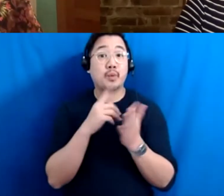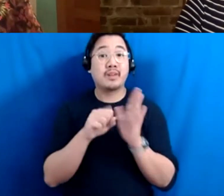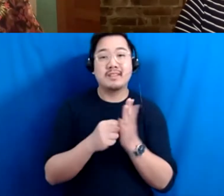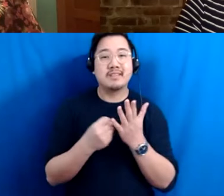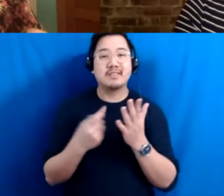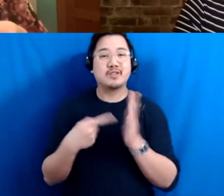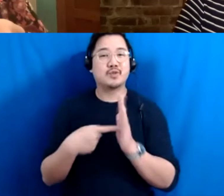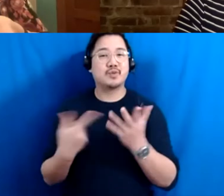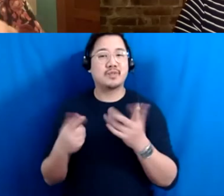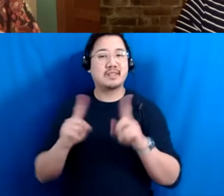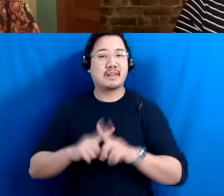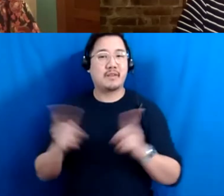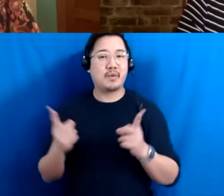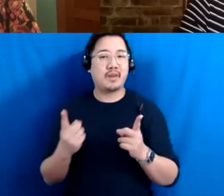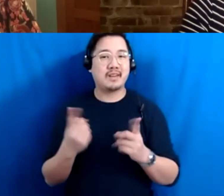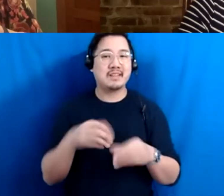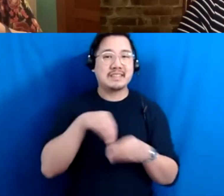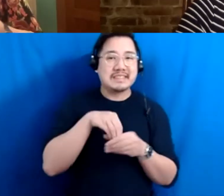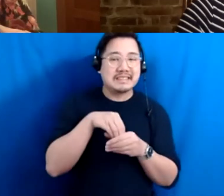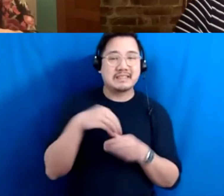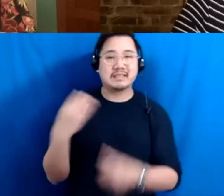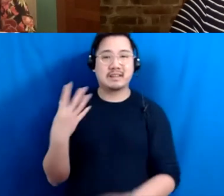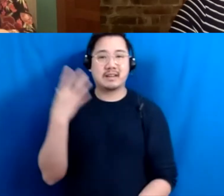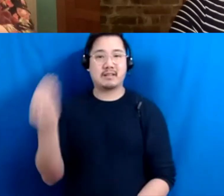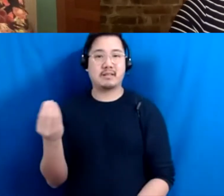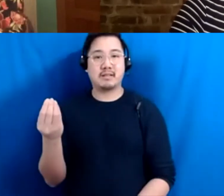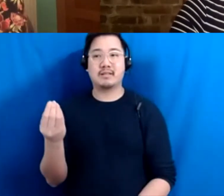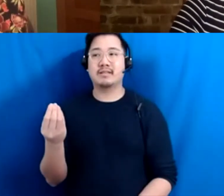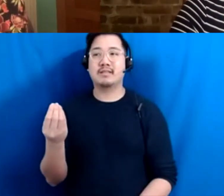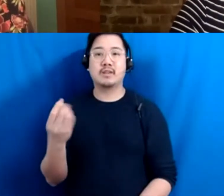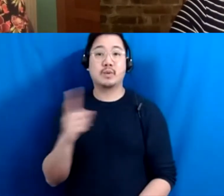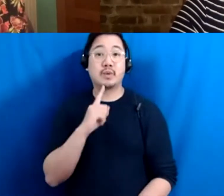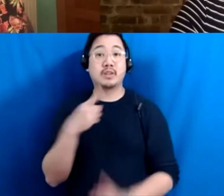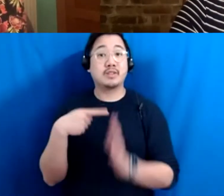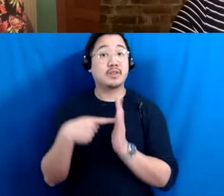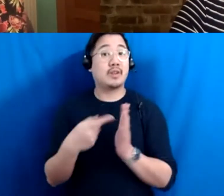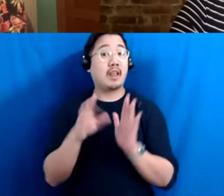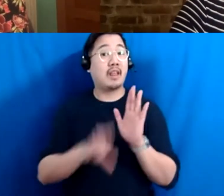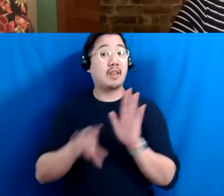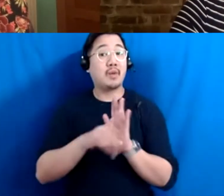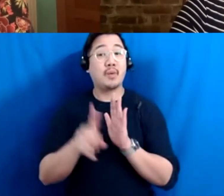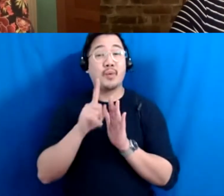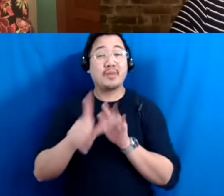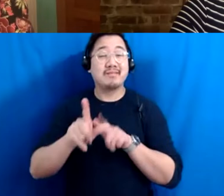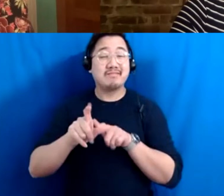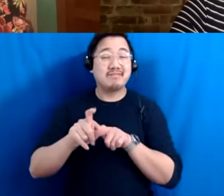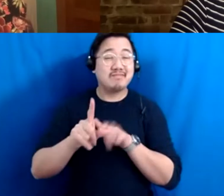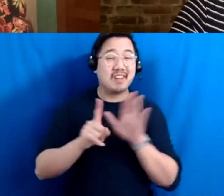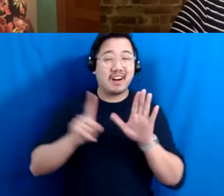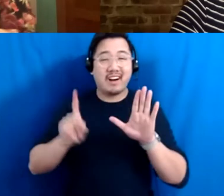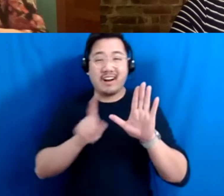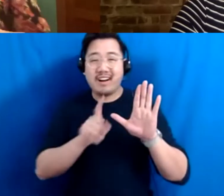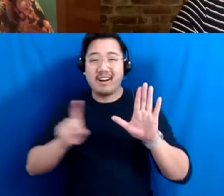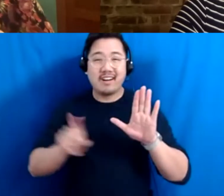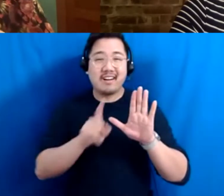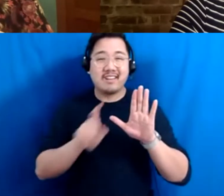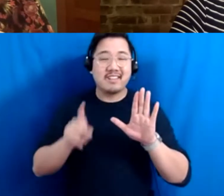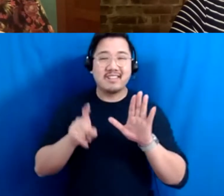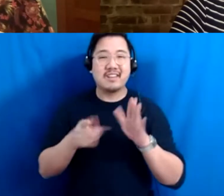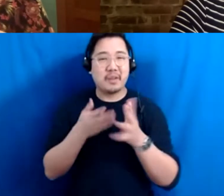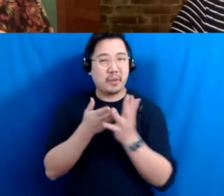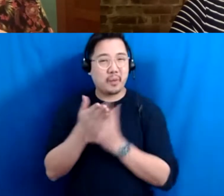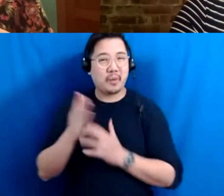outside. So characters are often sort of running along the alley to go meet another character, and remain hidden,